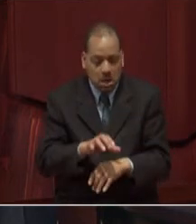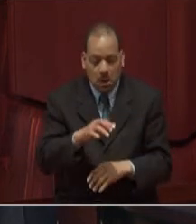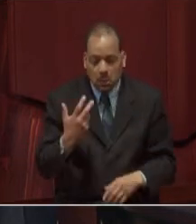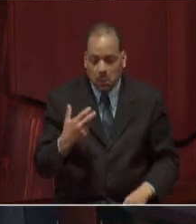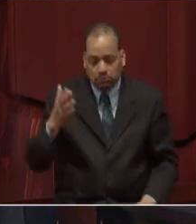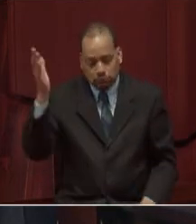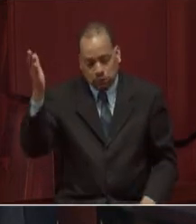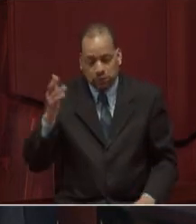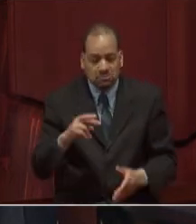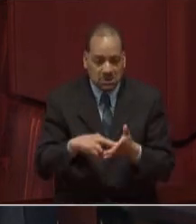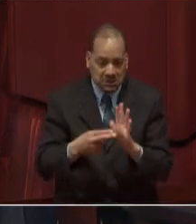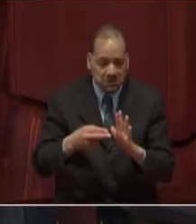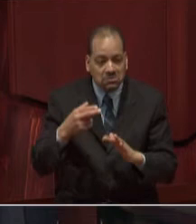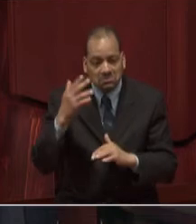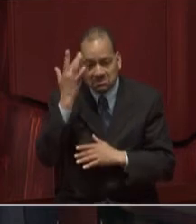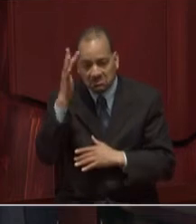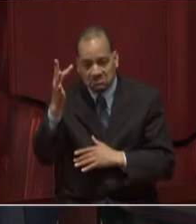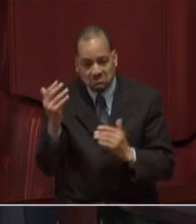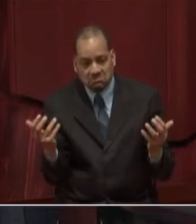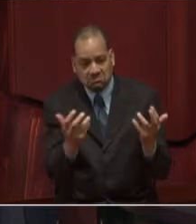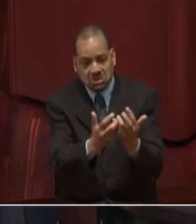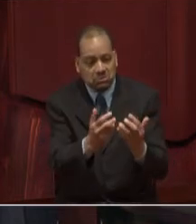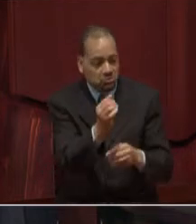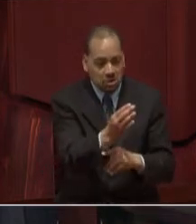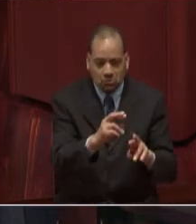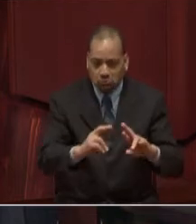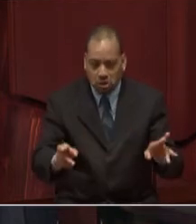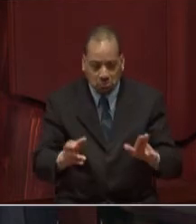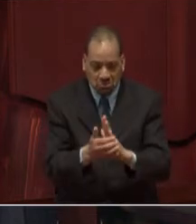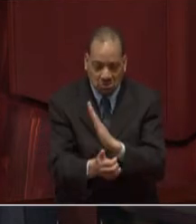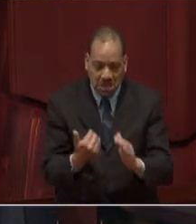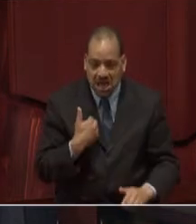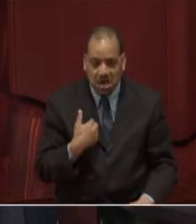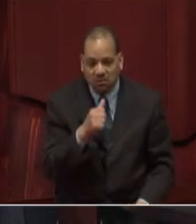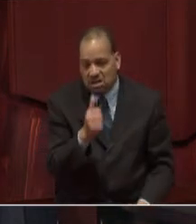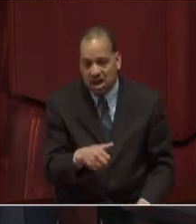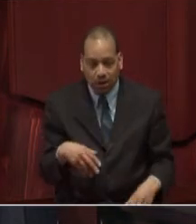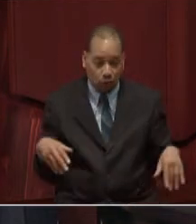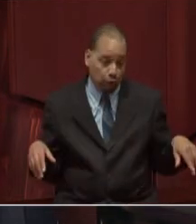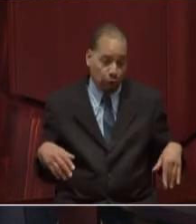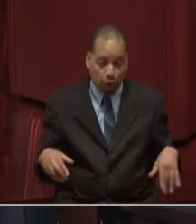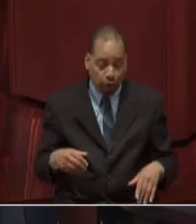were intellectually up to the job. They weren't there as kind of patsies listening to